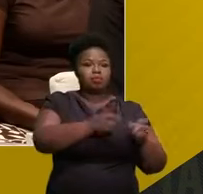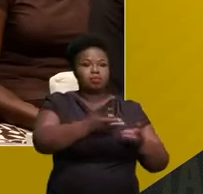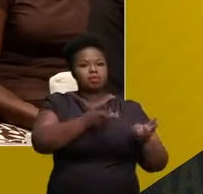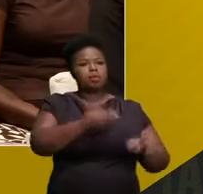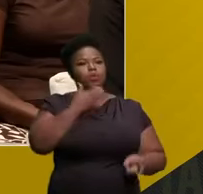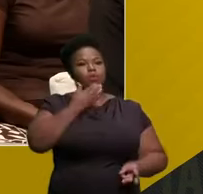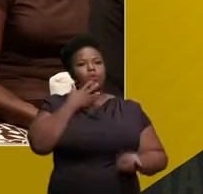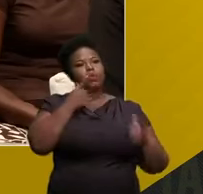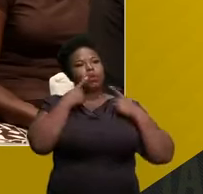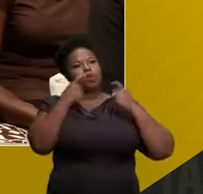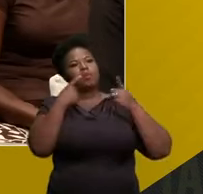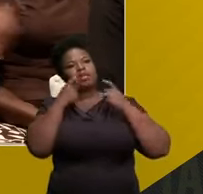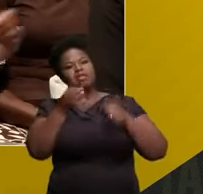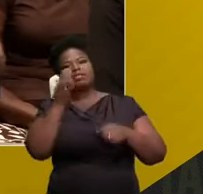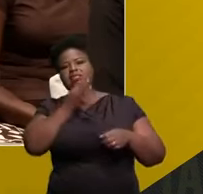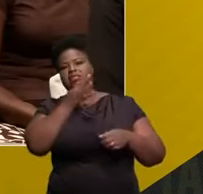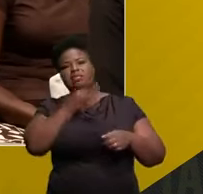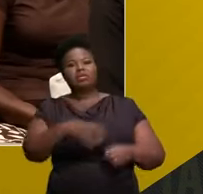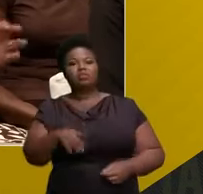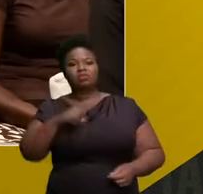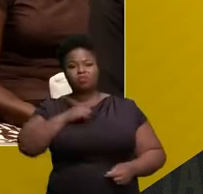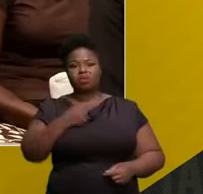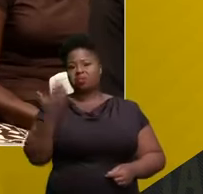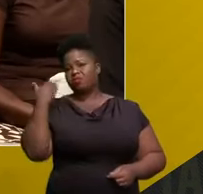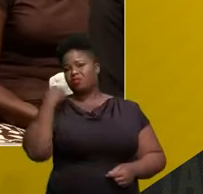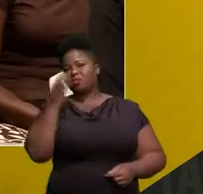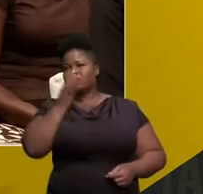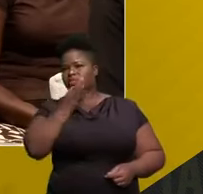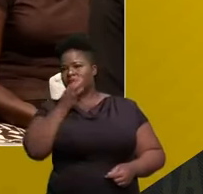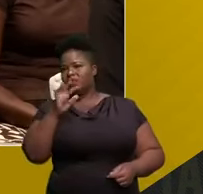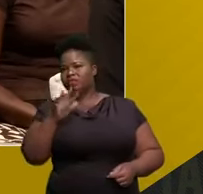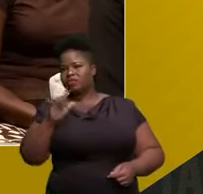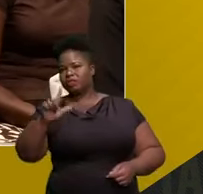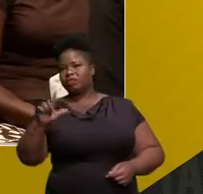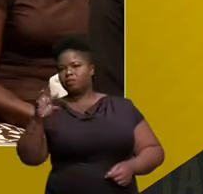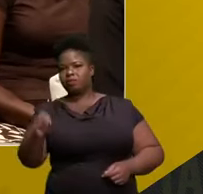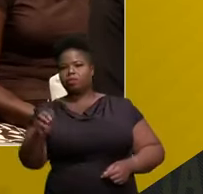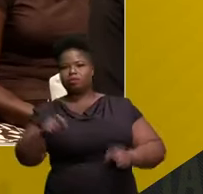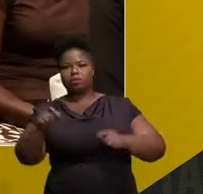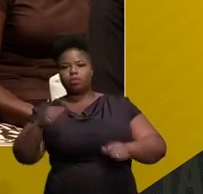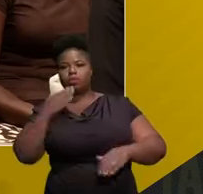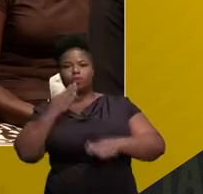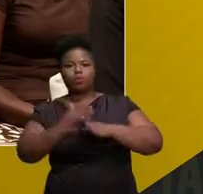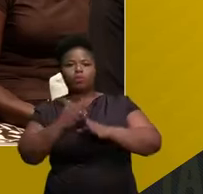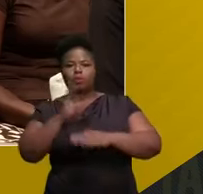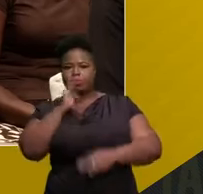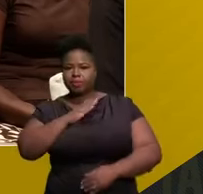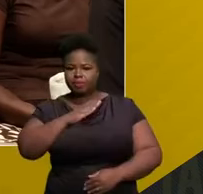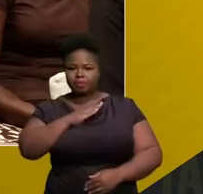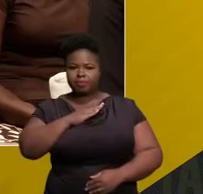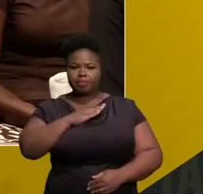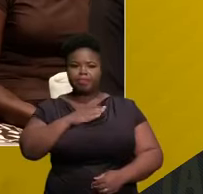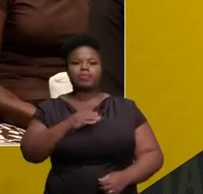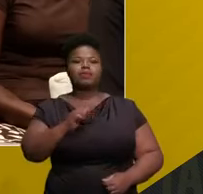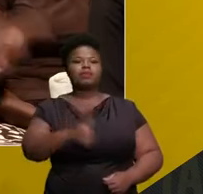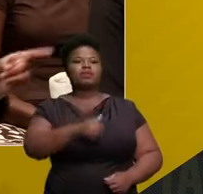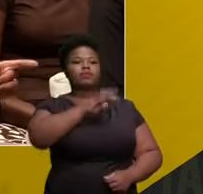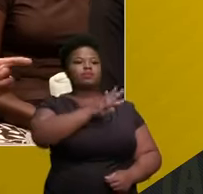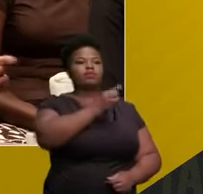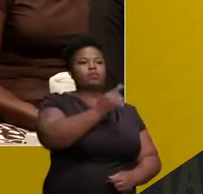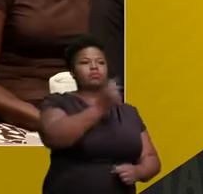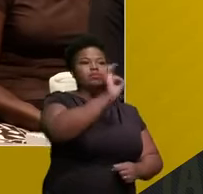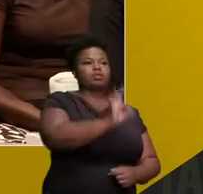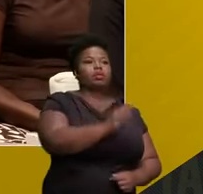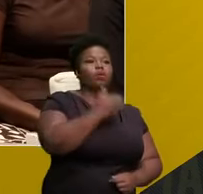see unemployment. South Africa, last time I checked, there was about 57 million of us. Mm. Yeah. 51% of that 57 million, it's